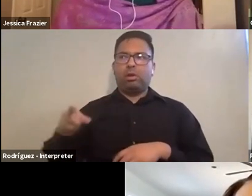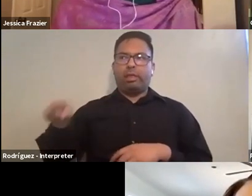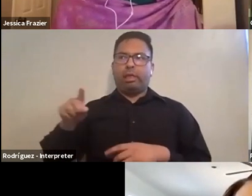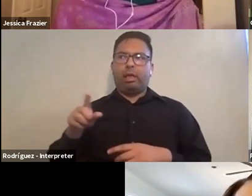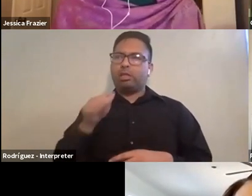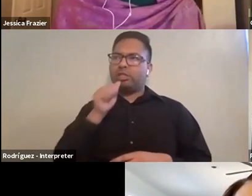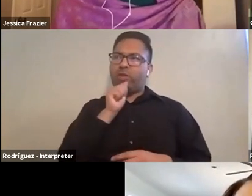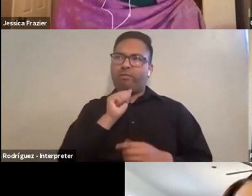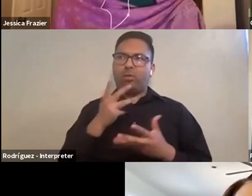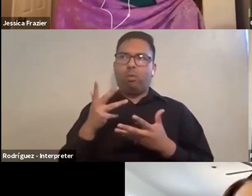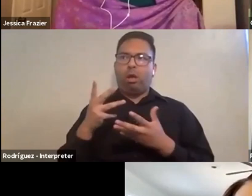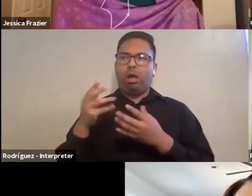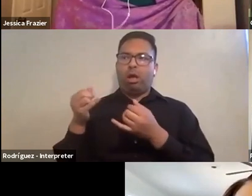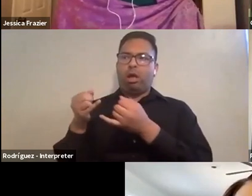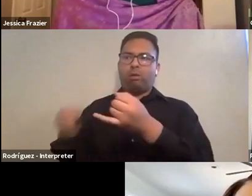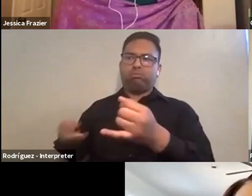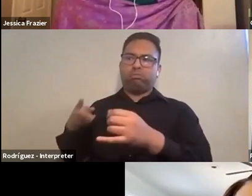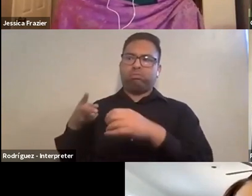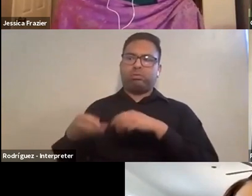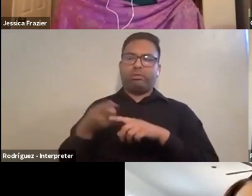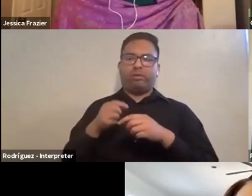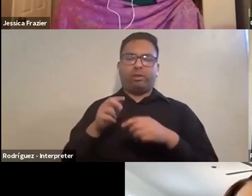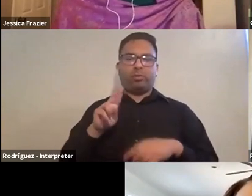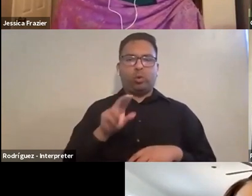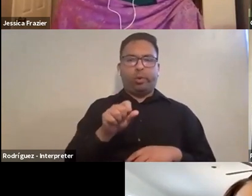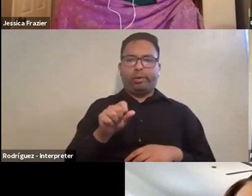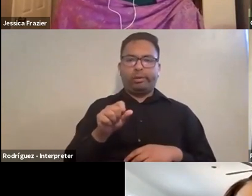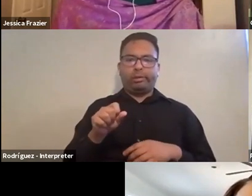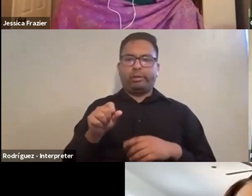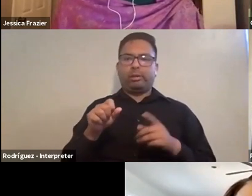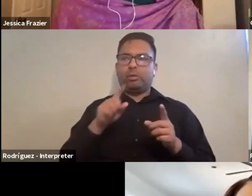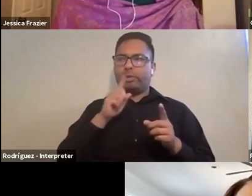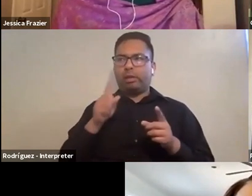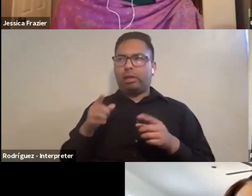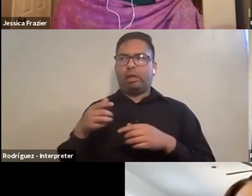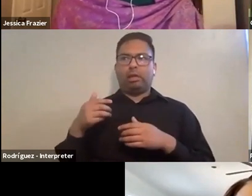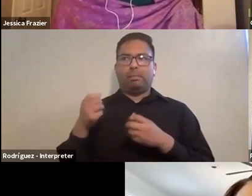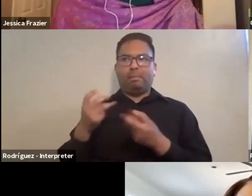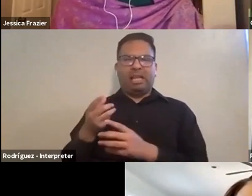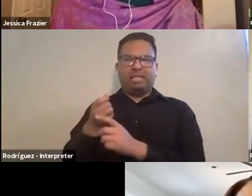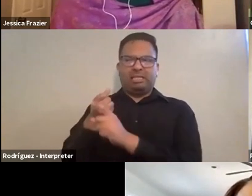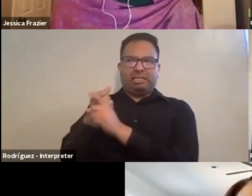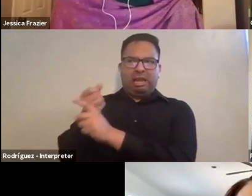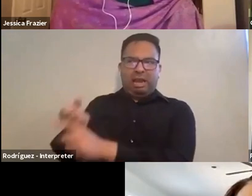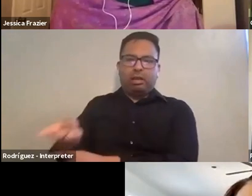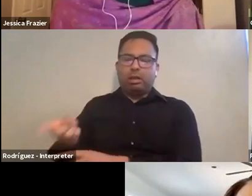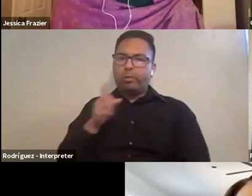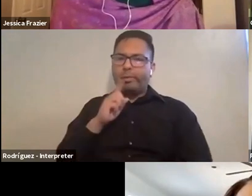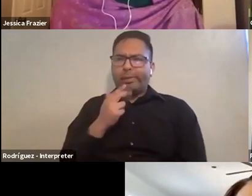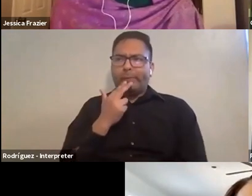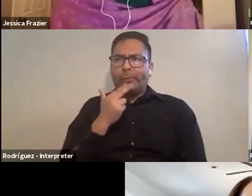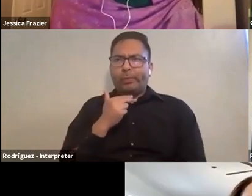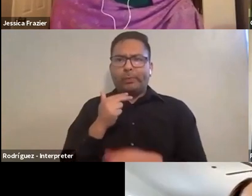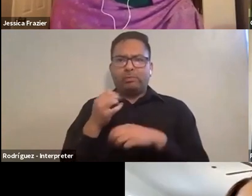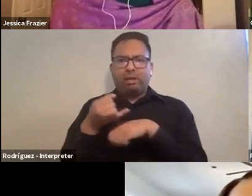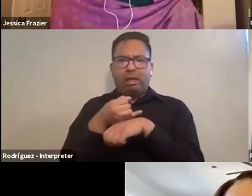States. It suffered all kinds of covert and overt attacks. And it's this little tiny country, island country,